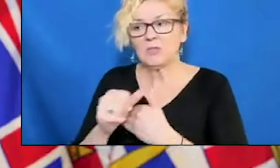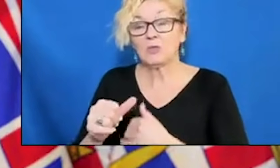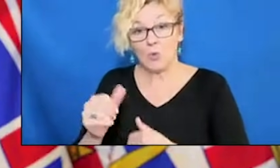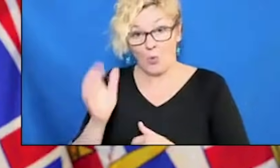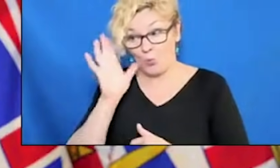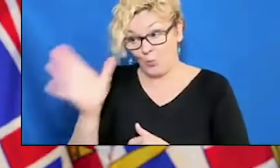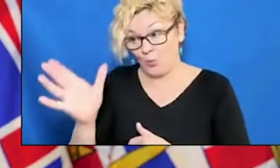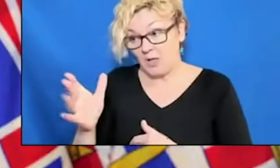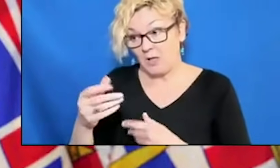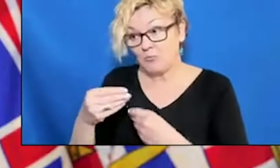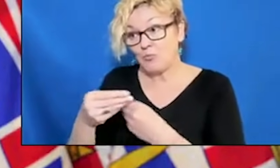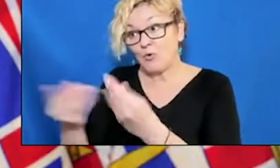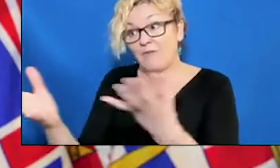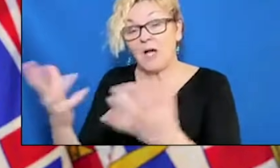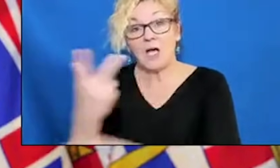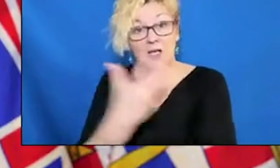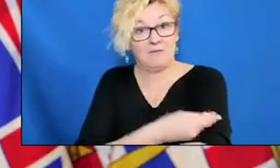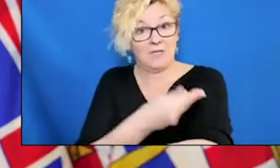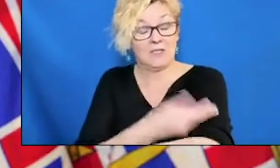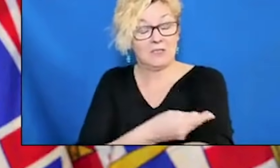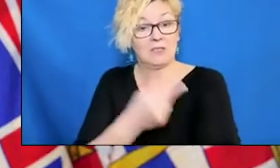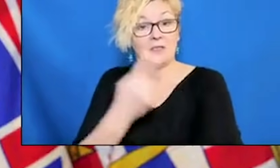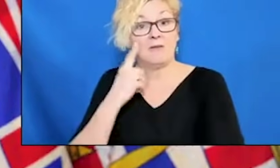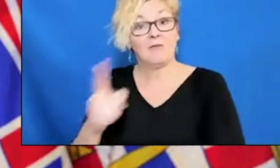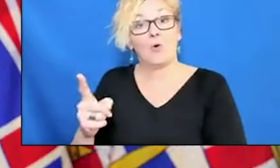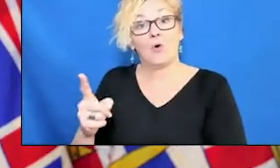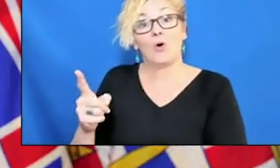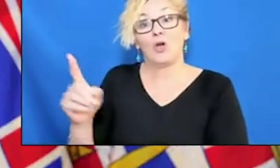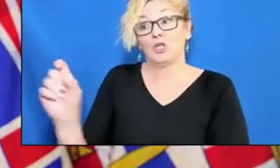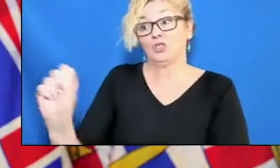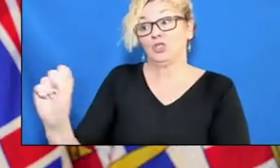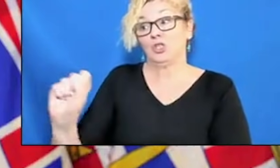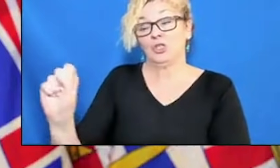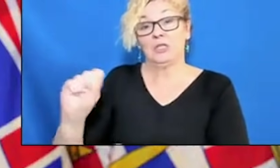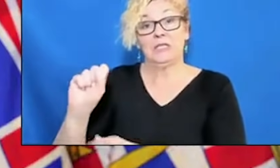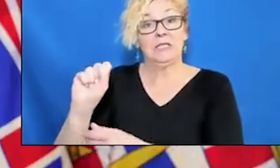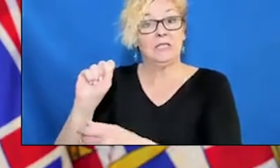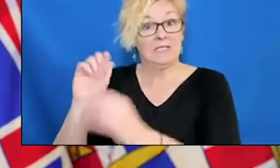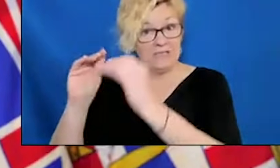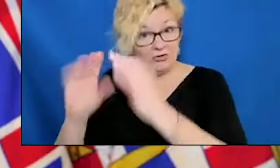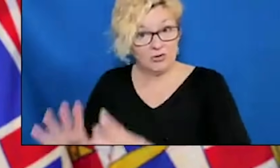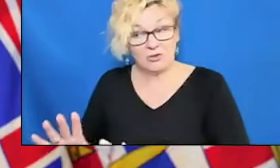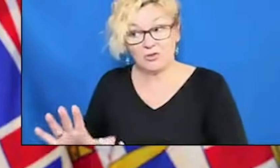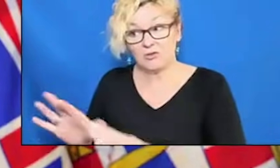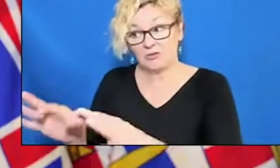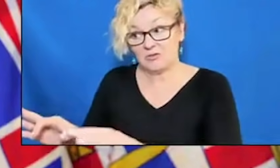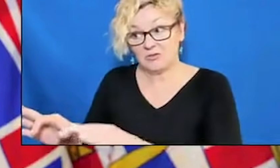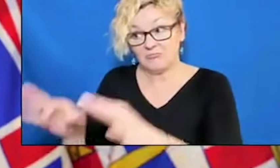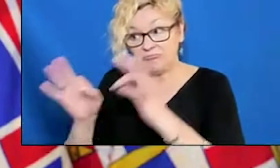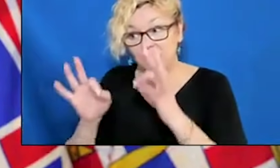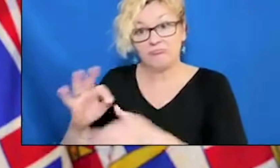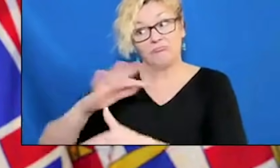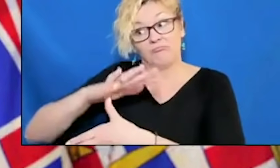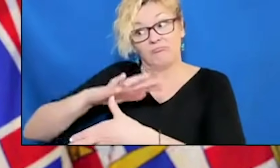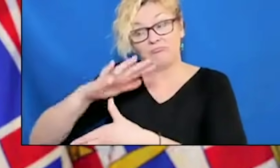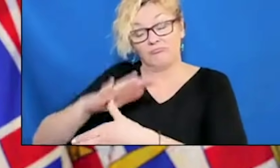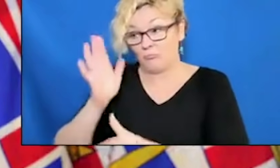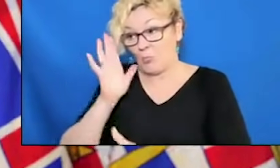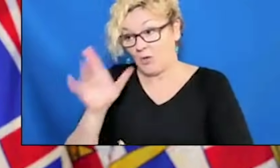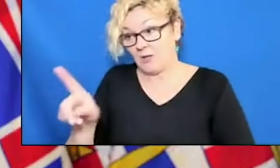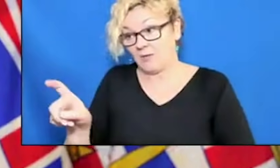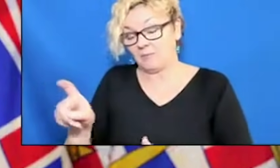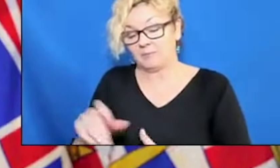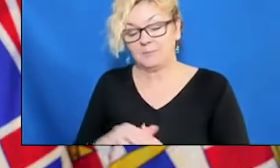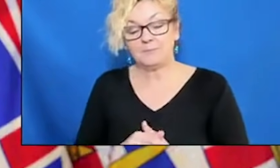cases? Yeah, so we are working through that with my colleagues. As we mentioned last week, we are prioritizing where